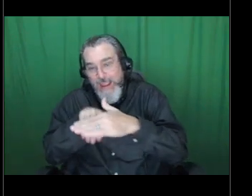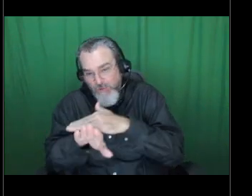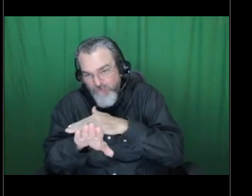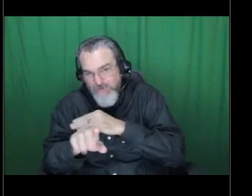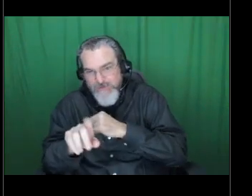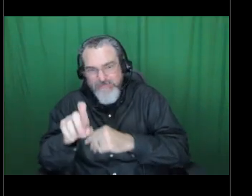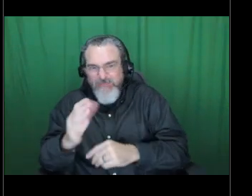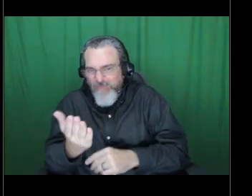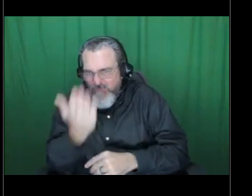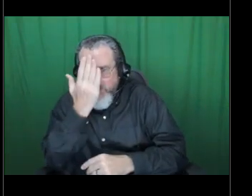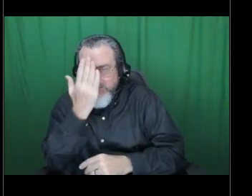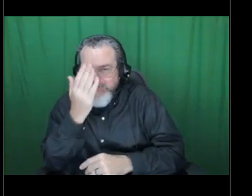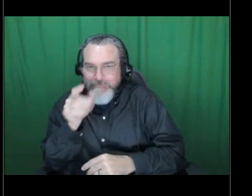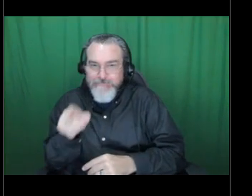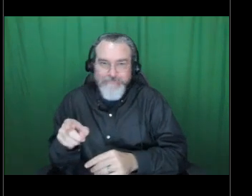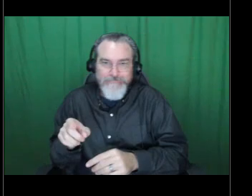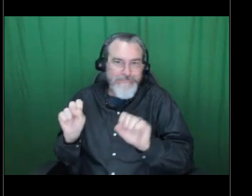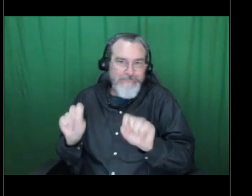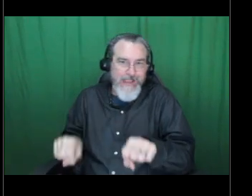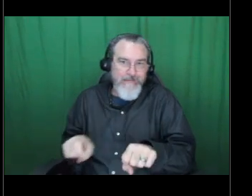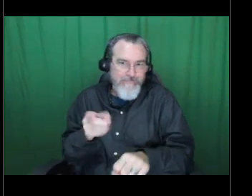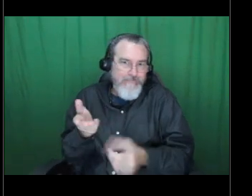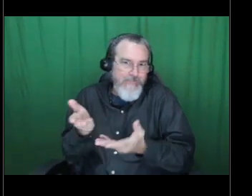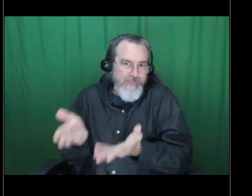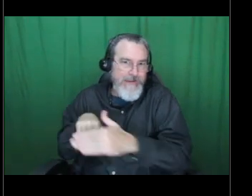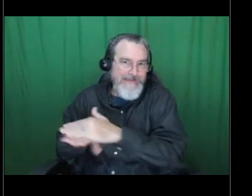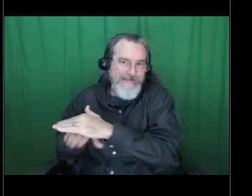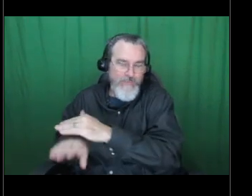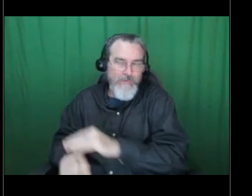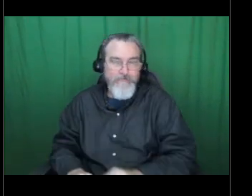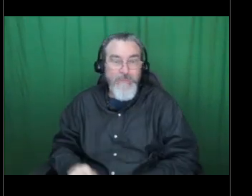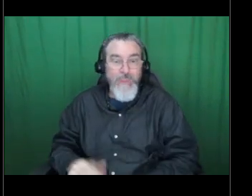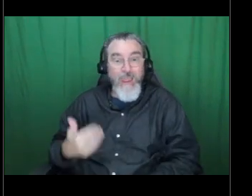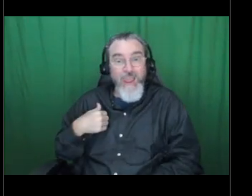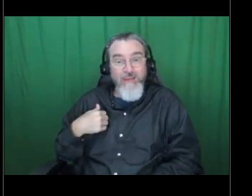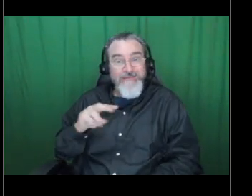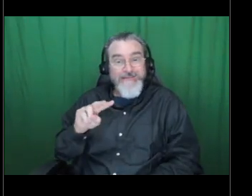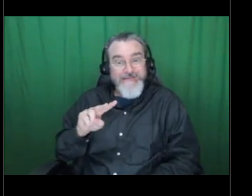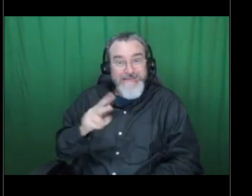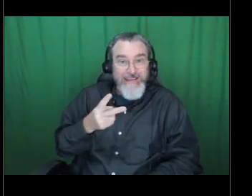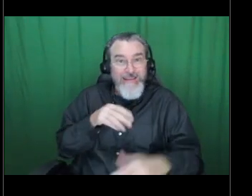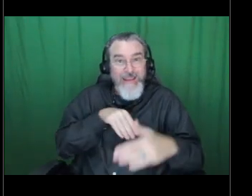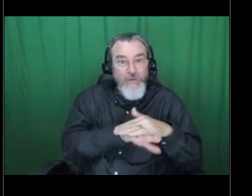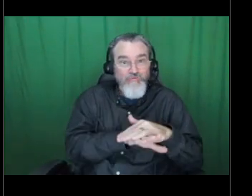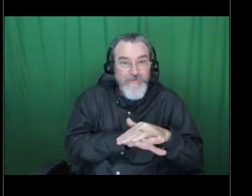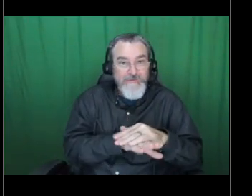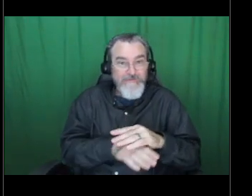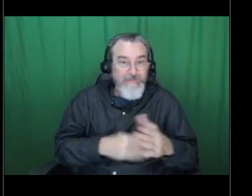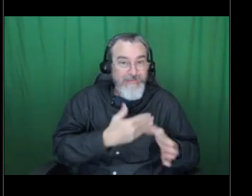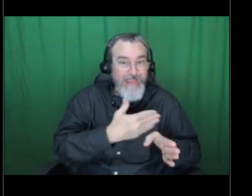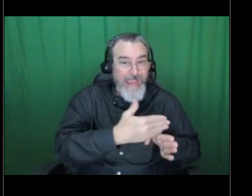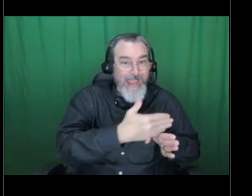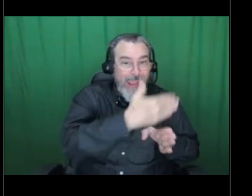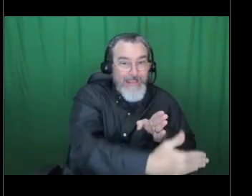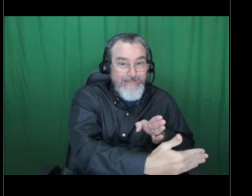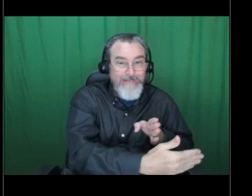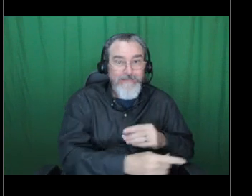building. There is also another entrance at the end of the building that's accessed